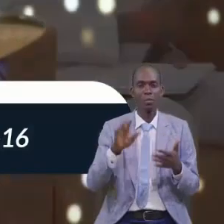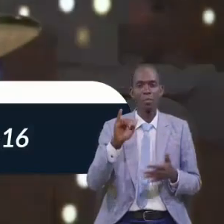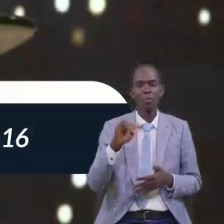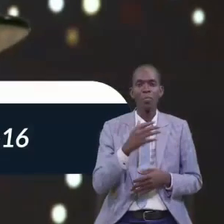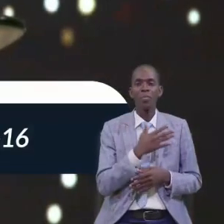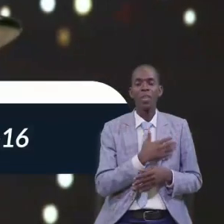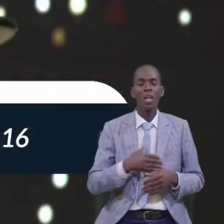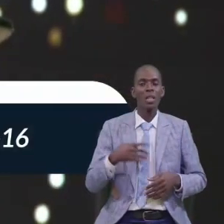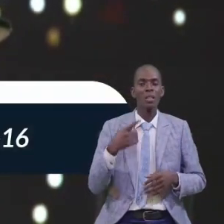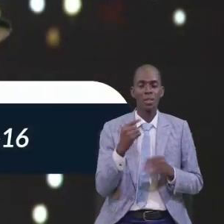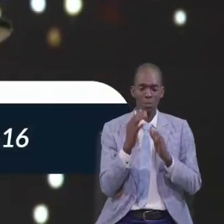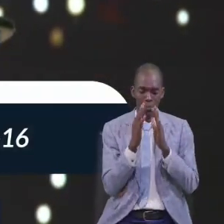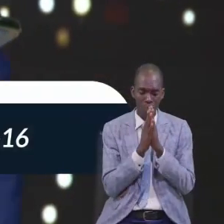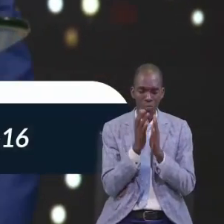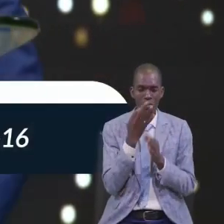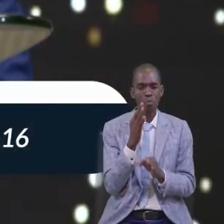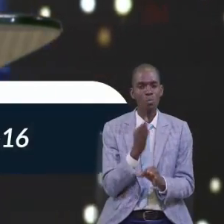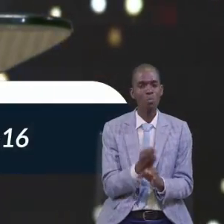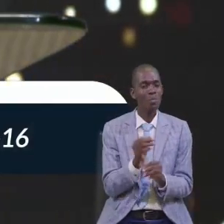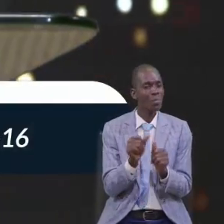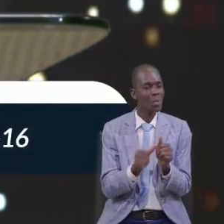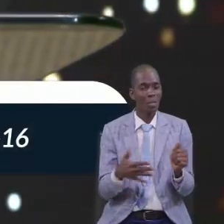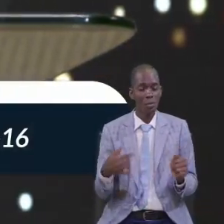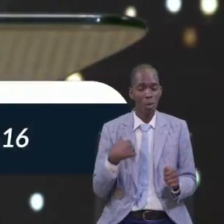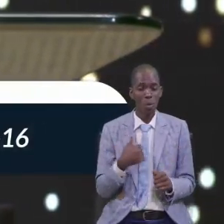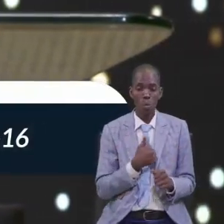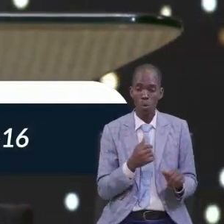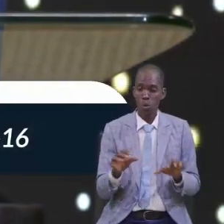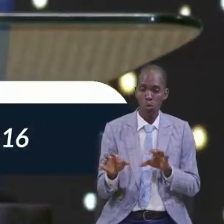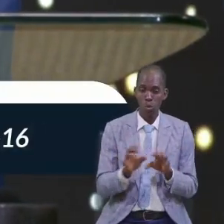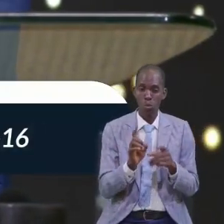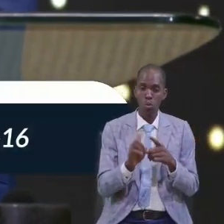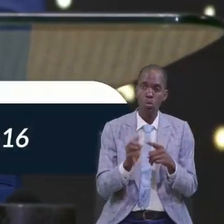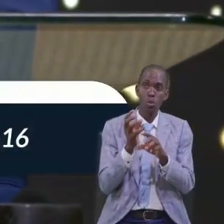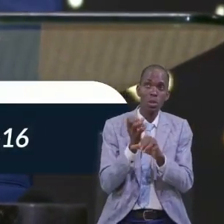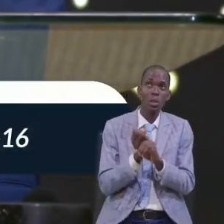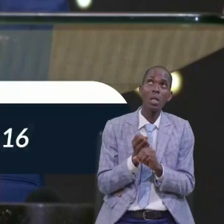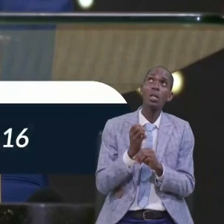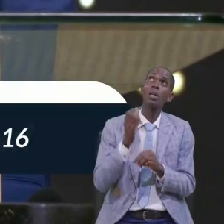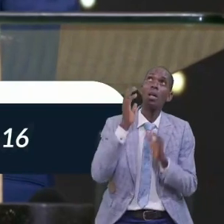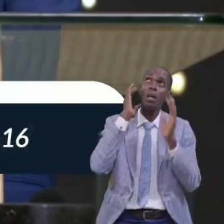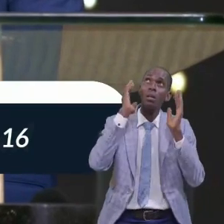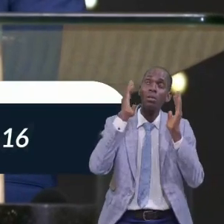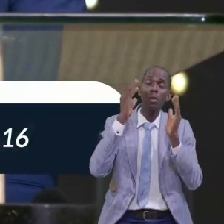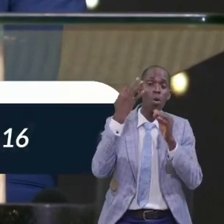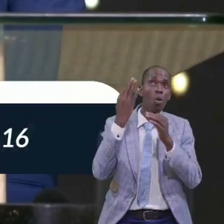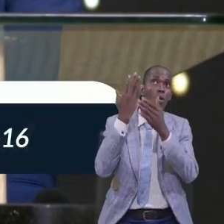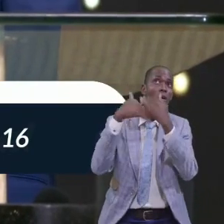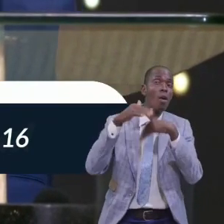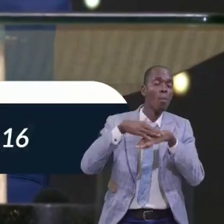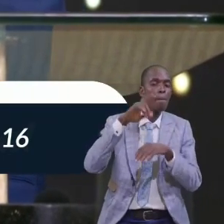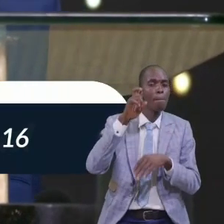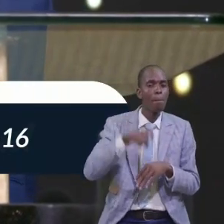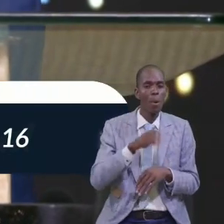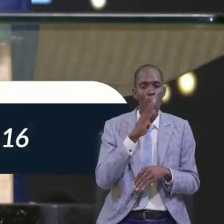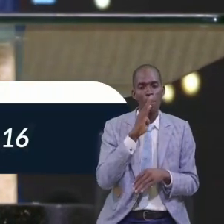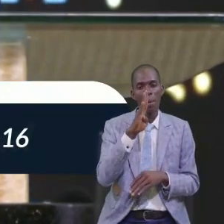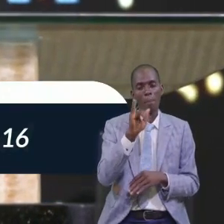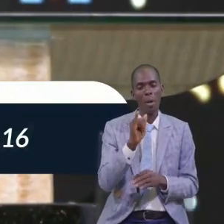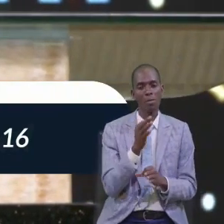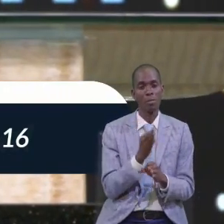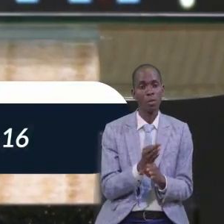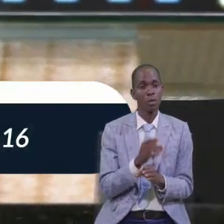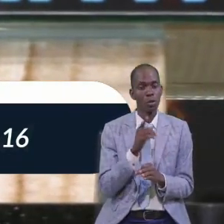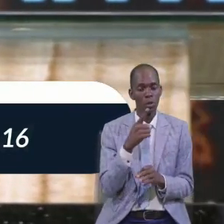of faith, everything we do to have the attention of heaven must be by faith. The prayer